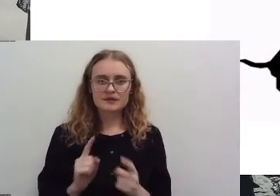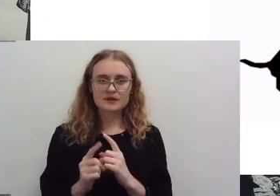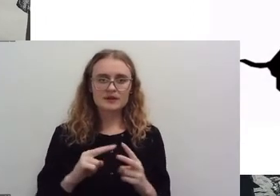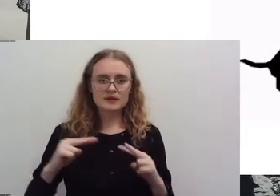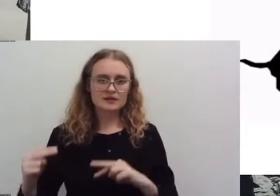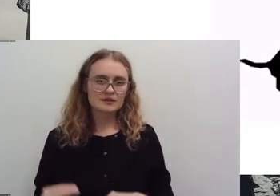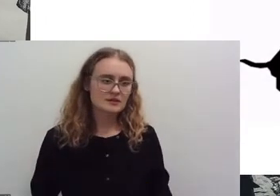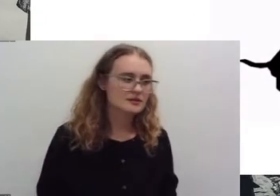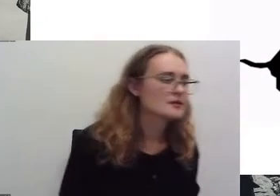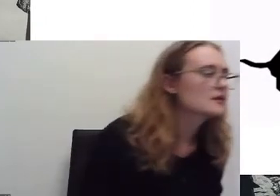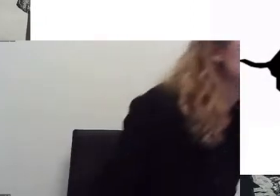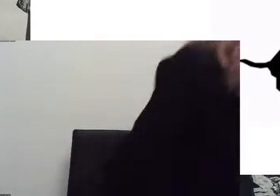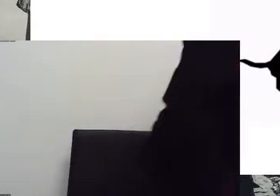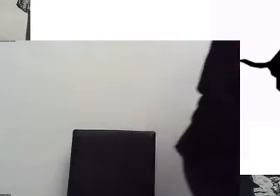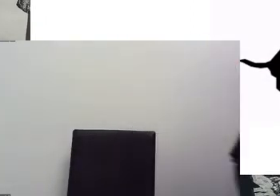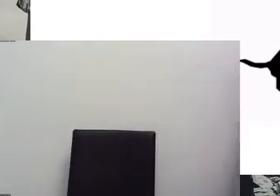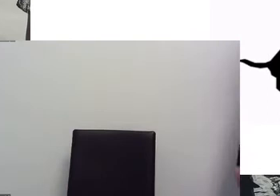So,